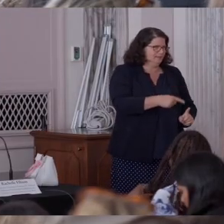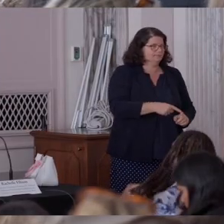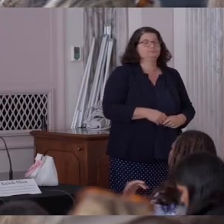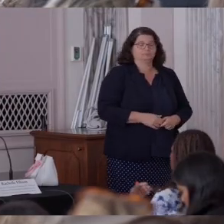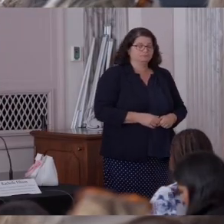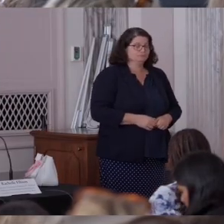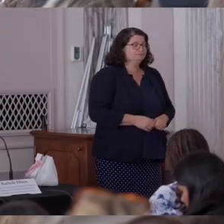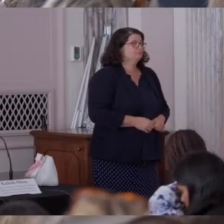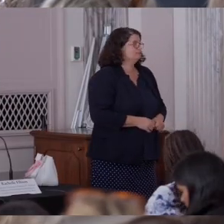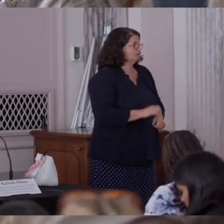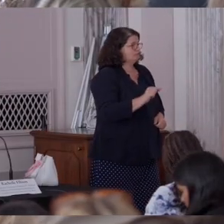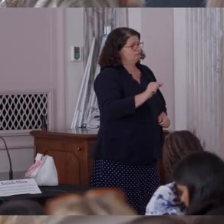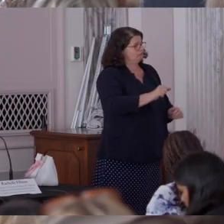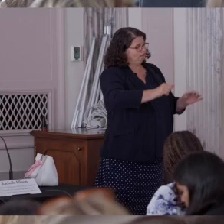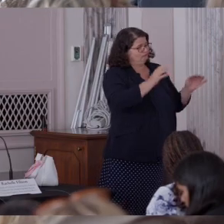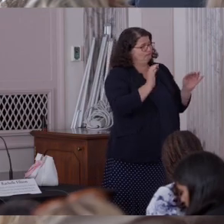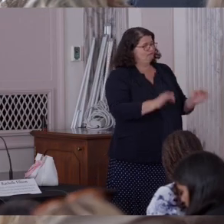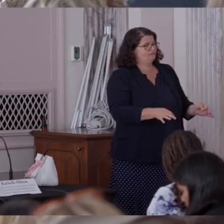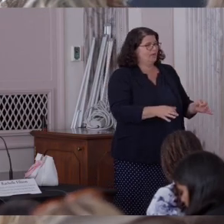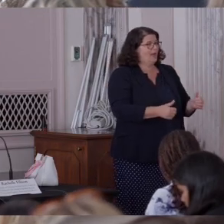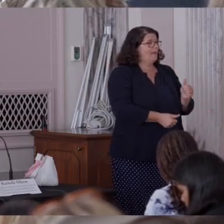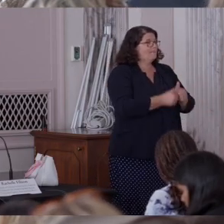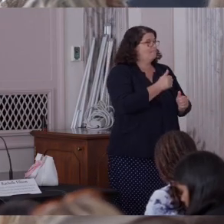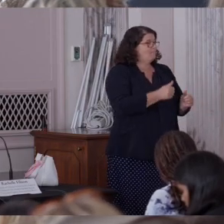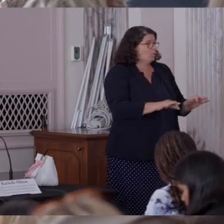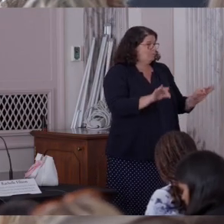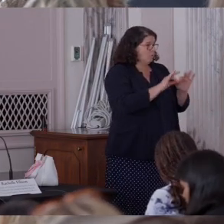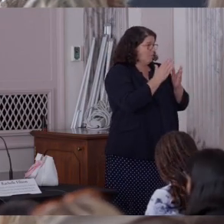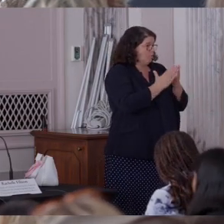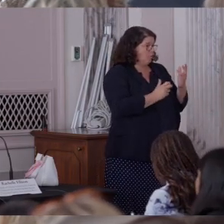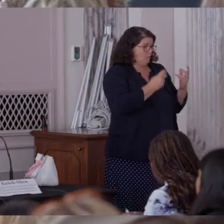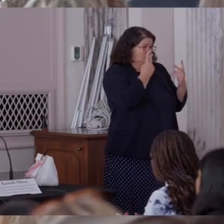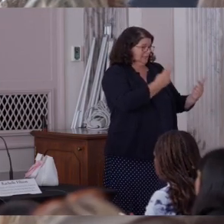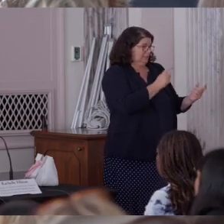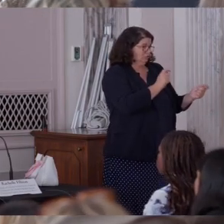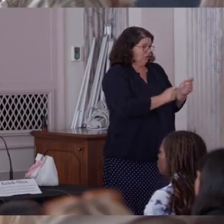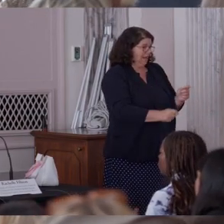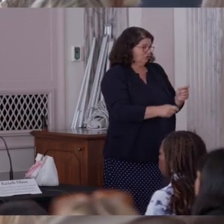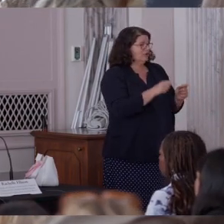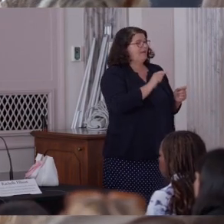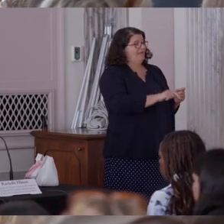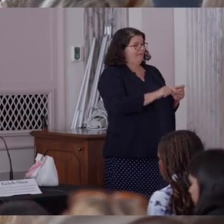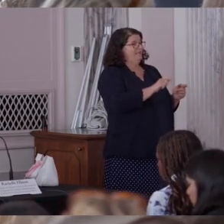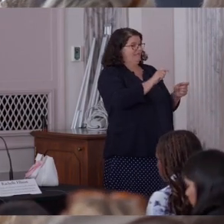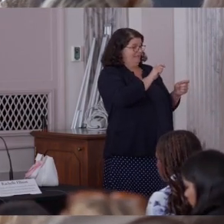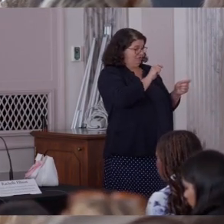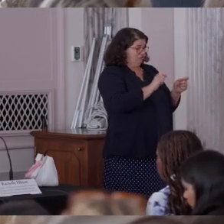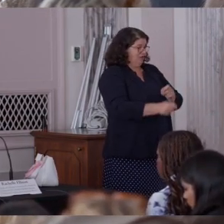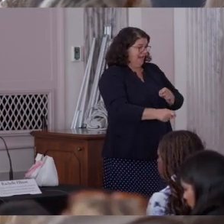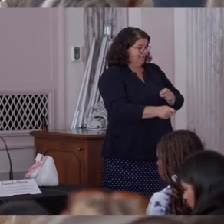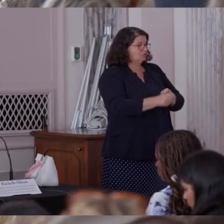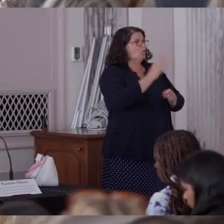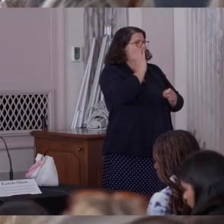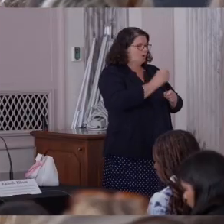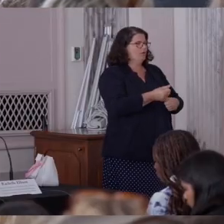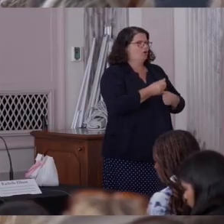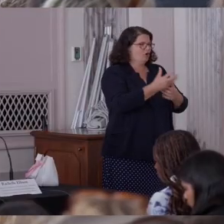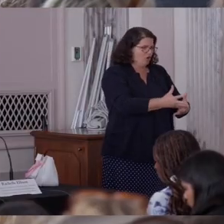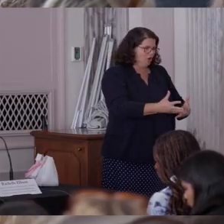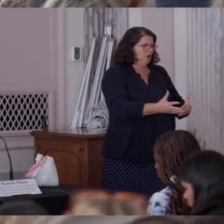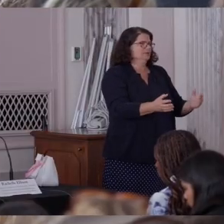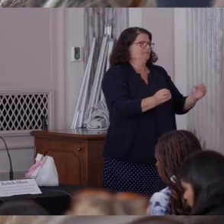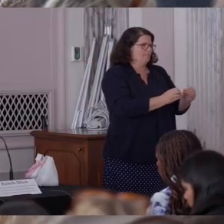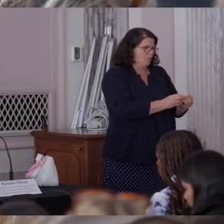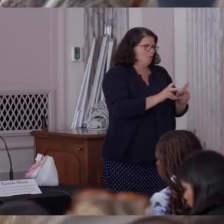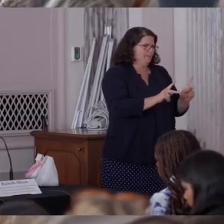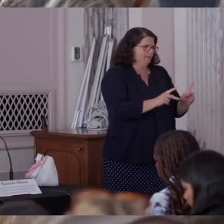most important part of those changes is that it's going to actually cause homelessness. So the estimates are